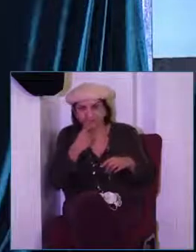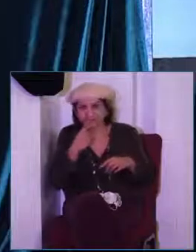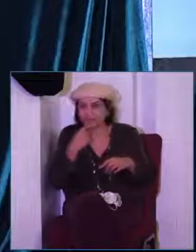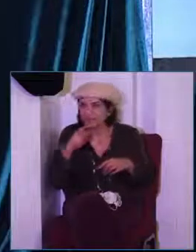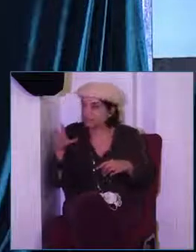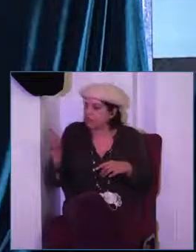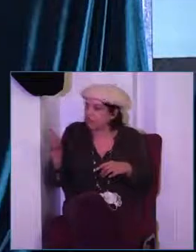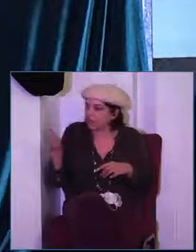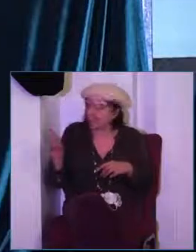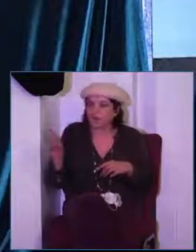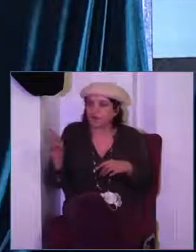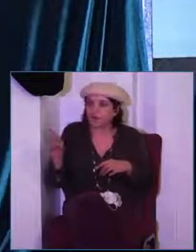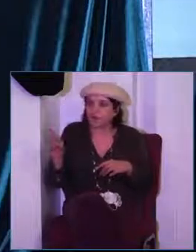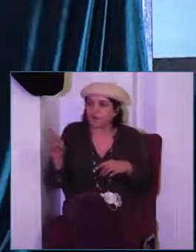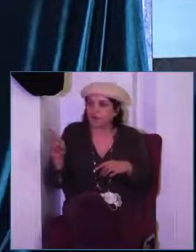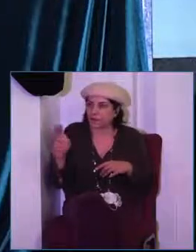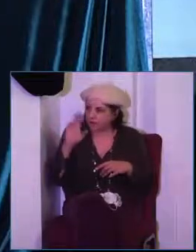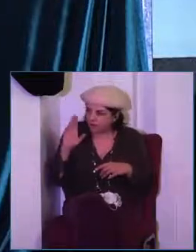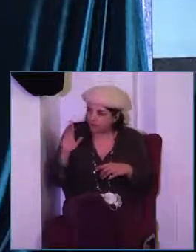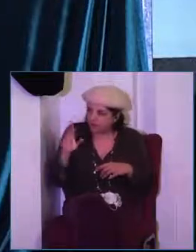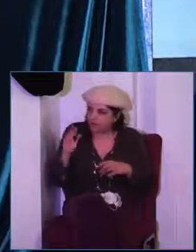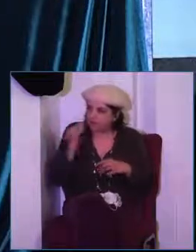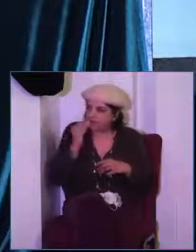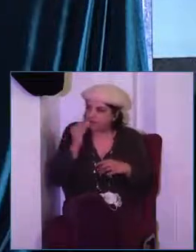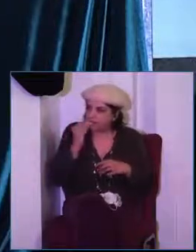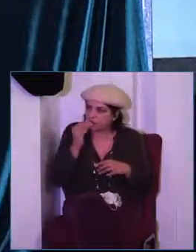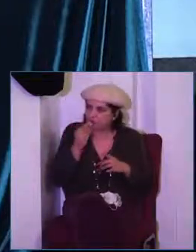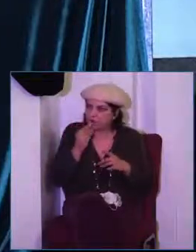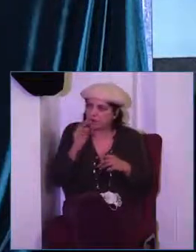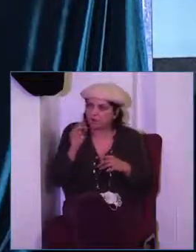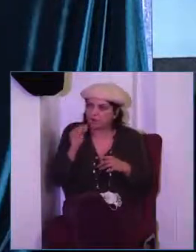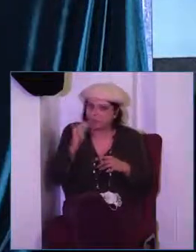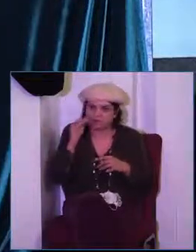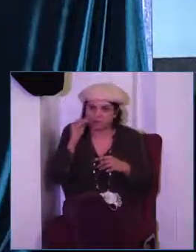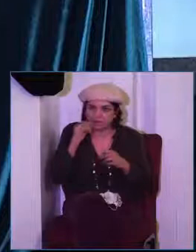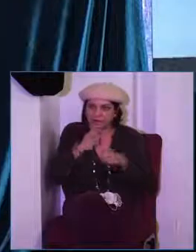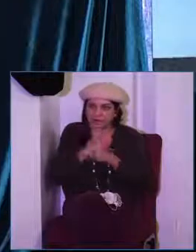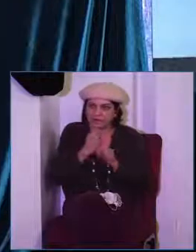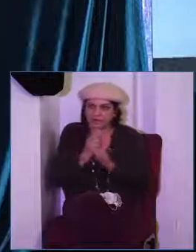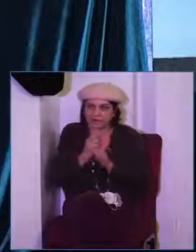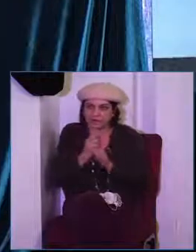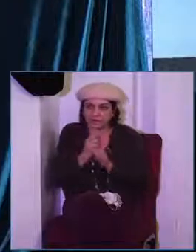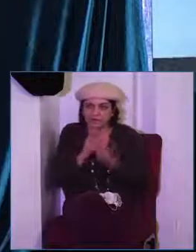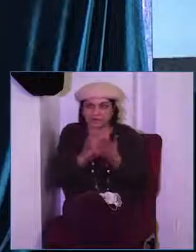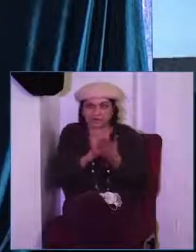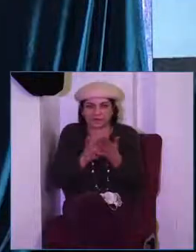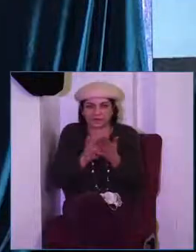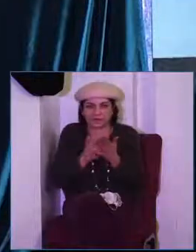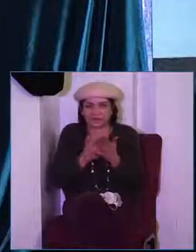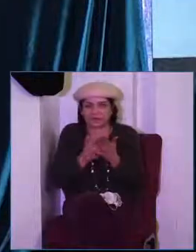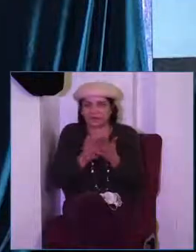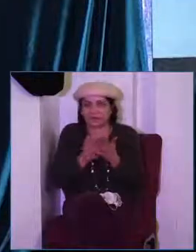no. And I'd say, well, will you eat homemade cooking if it's from North Carolina style, Southern, you know,